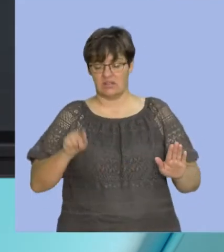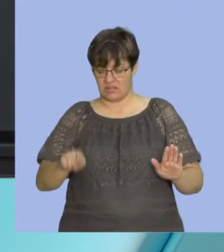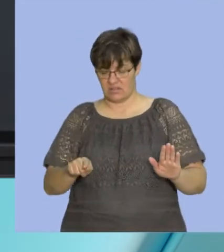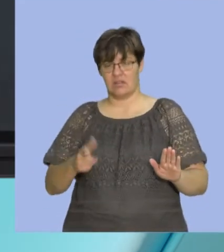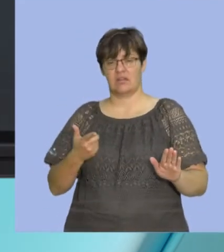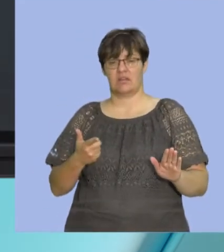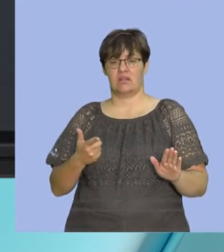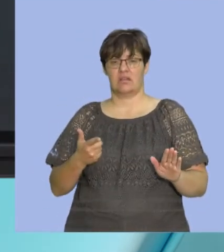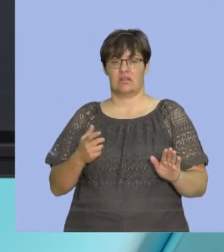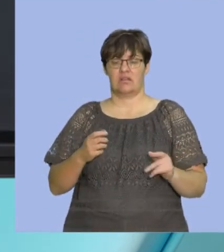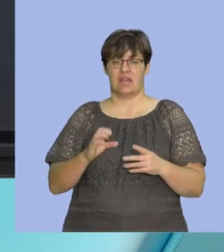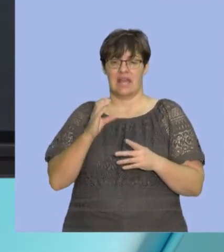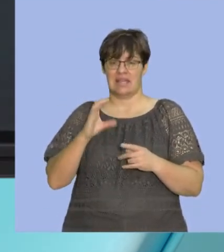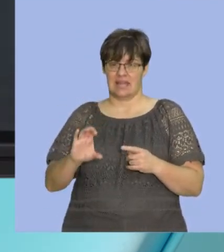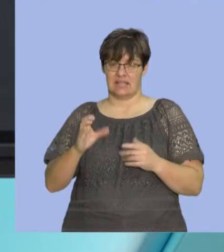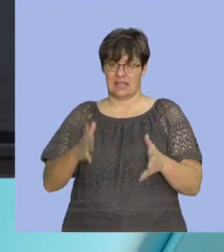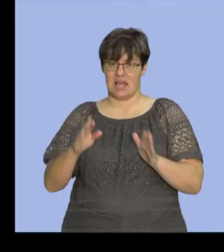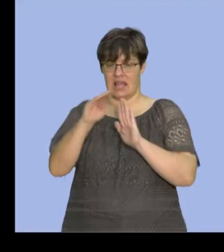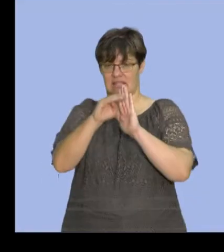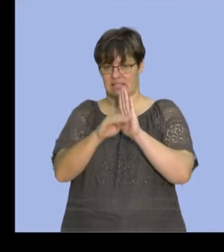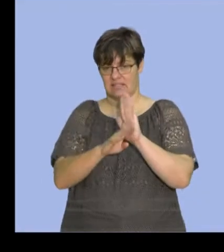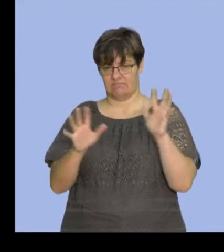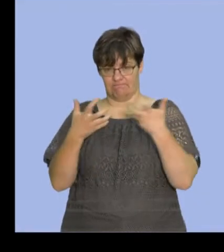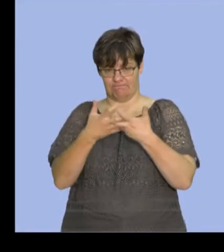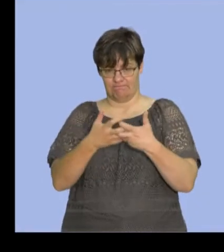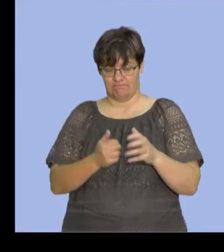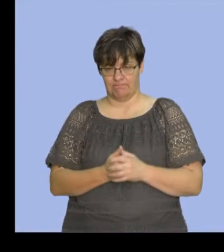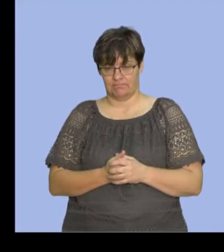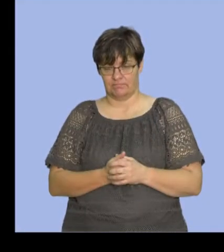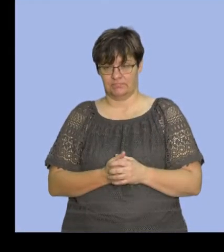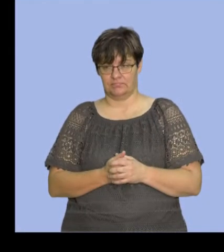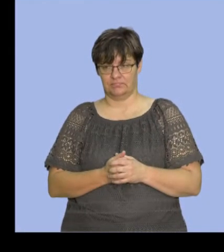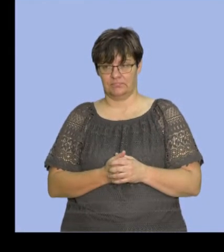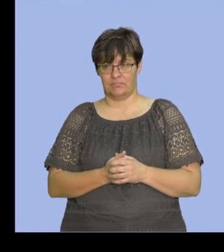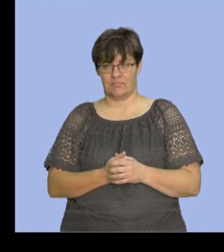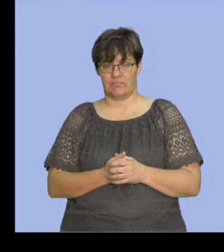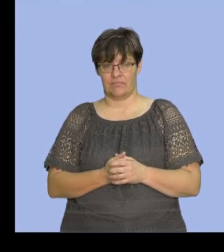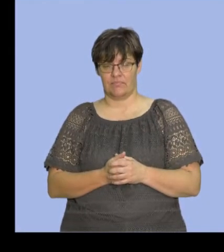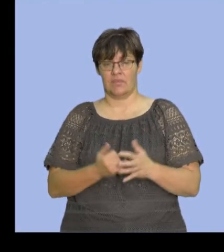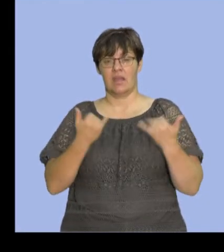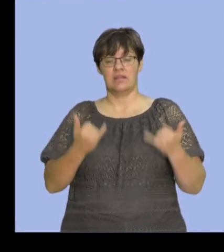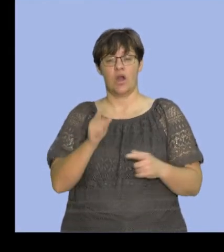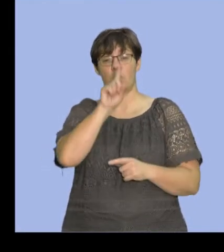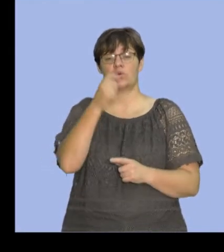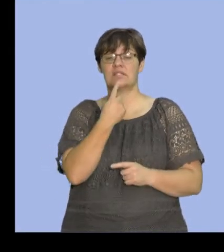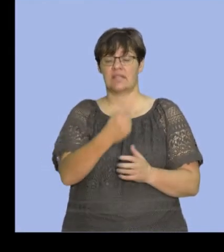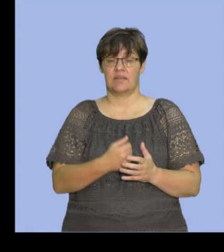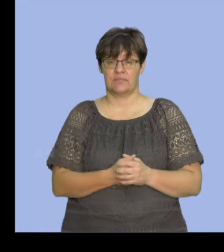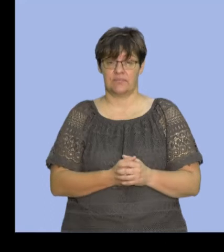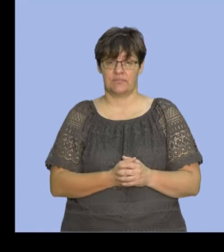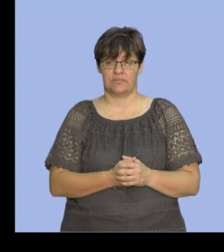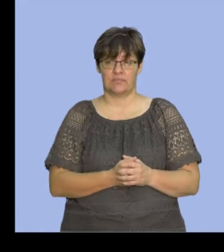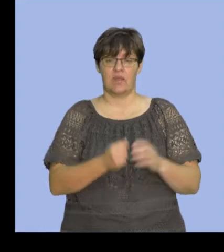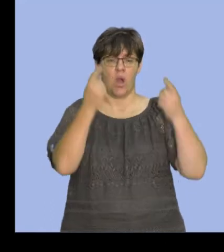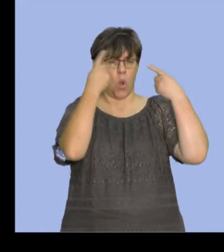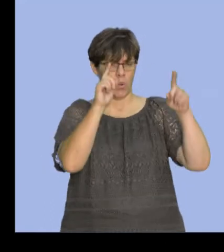opposed to my creditors list. Right? We now have a question here. It says here, the auditors